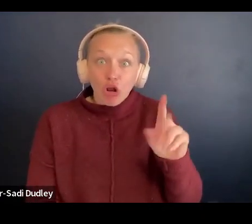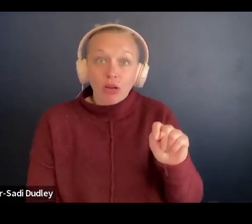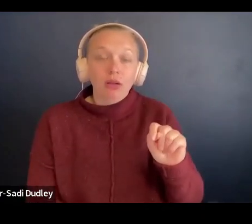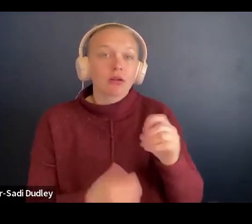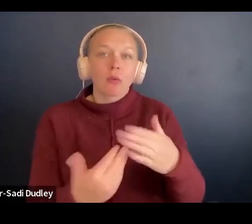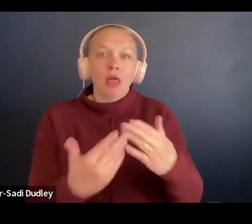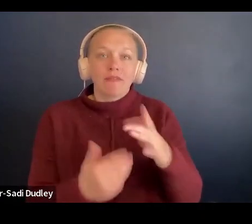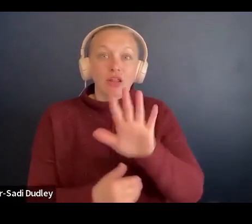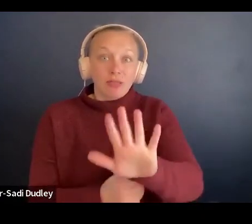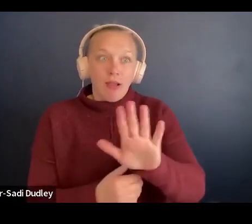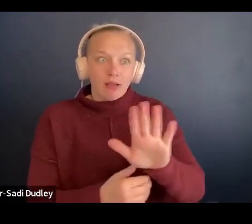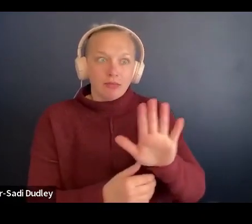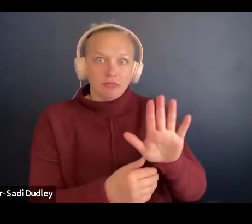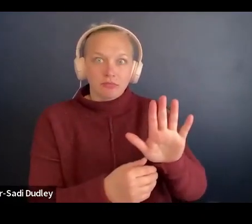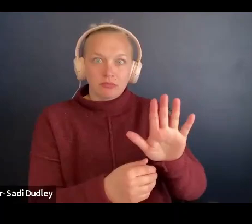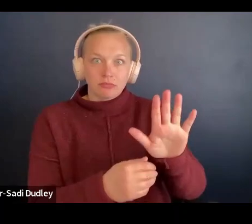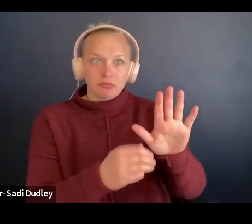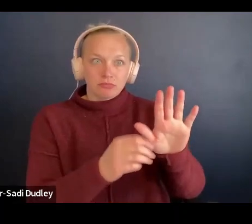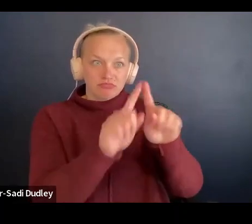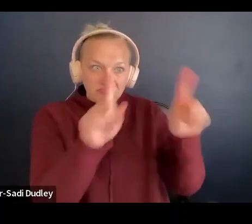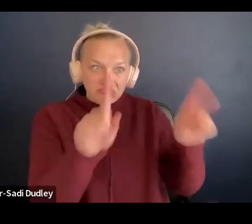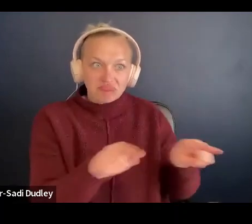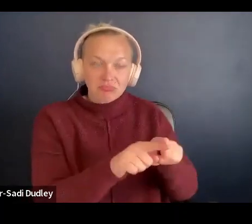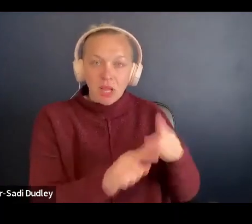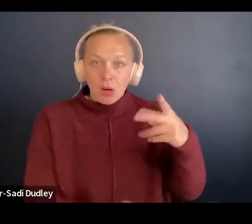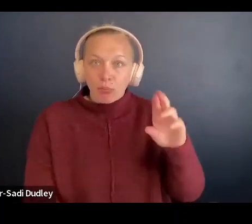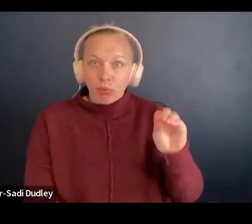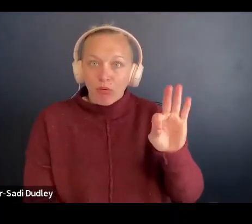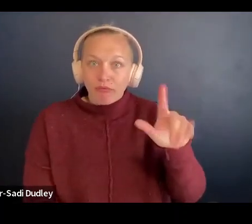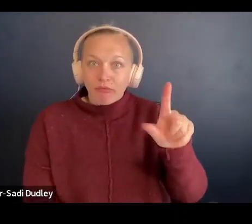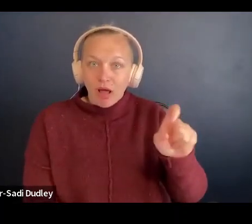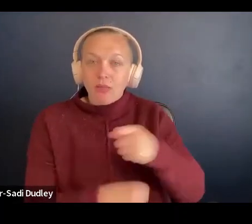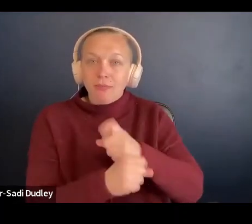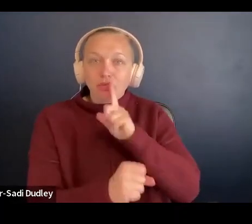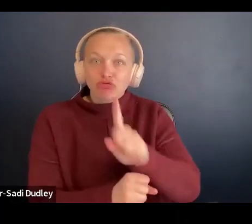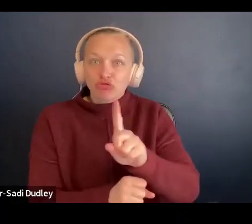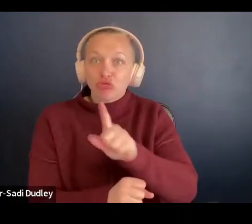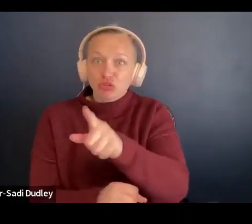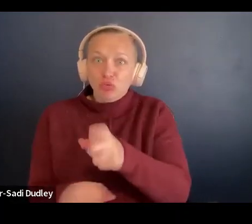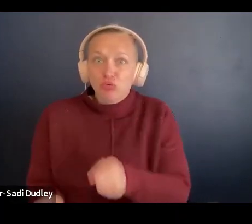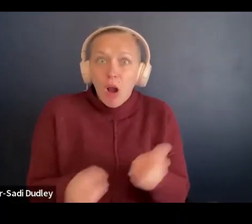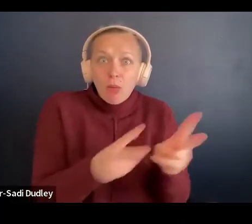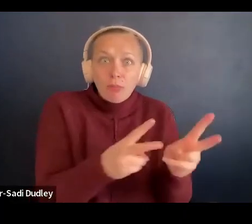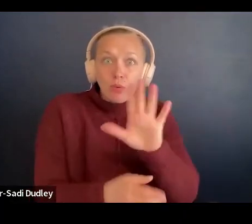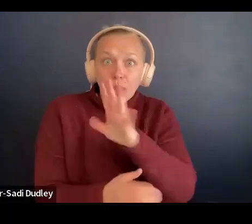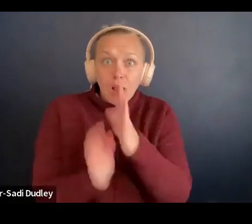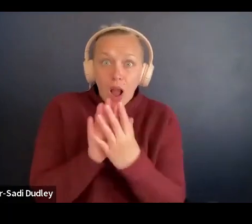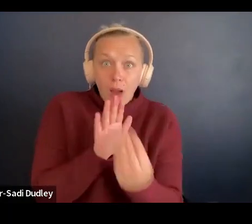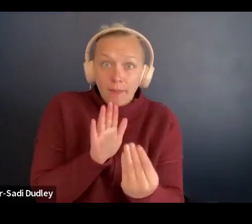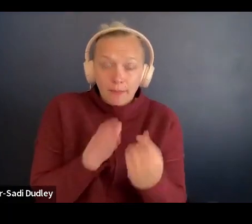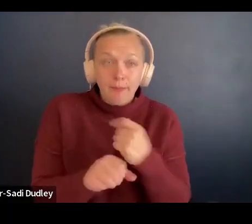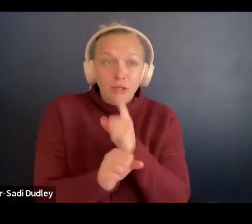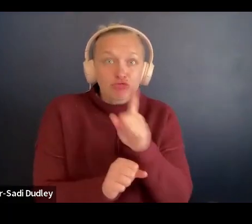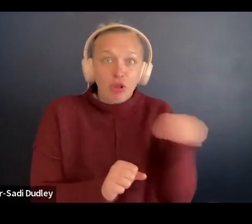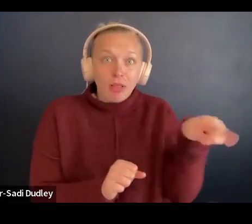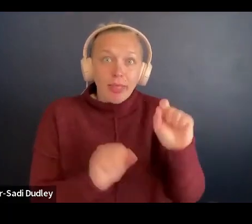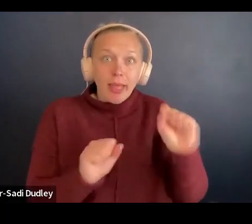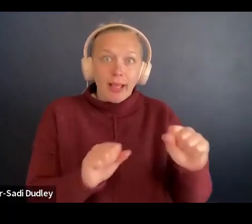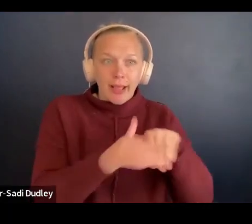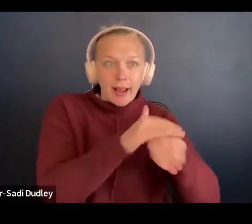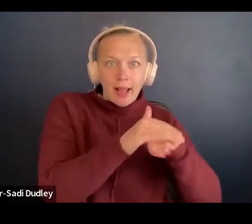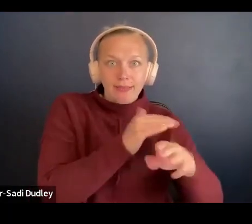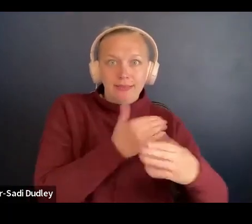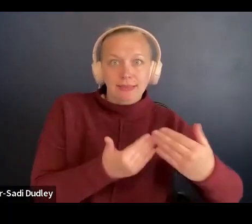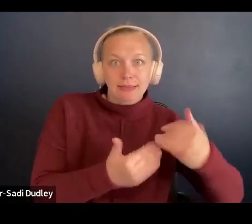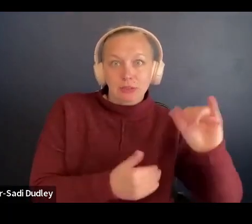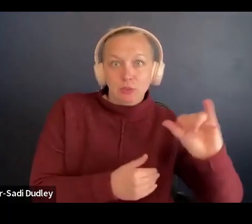online so that it's easily accessible to Essentia. And then also think about if you were traveling.